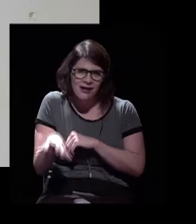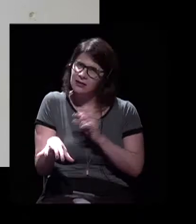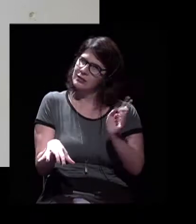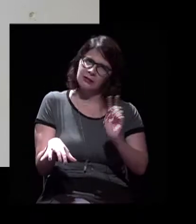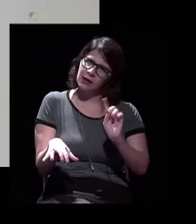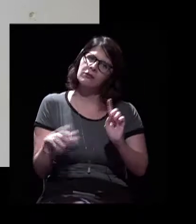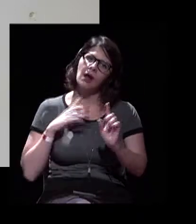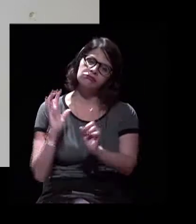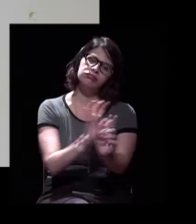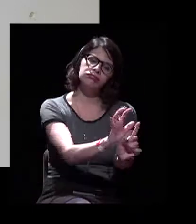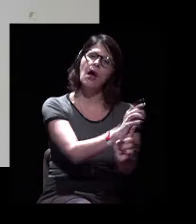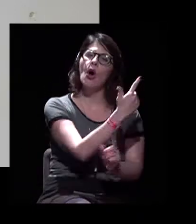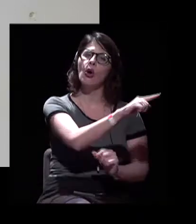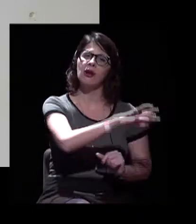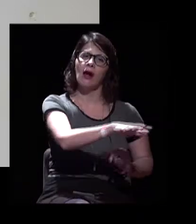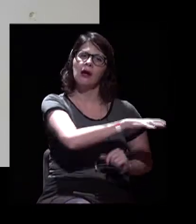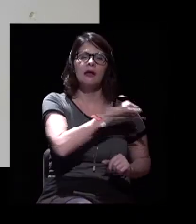and art and architecture.